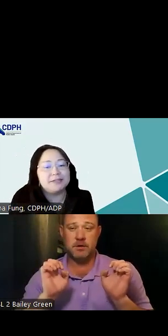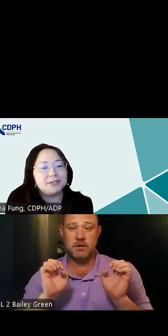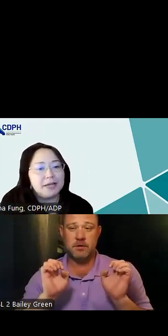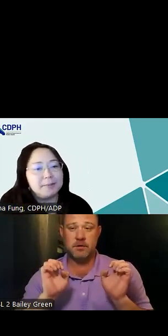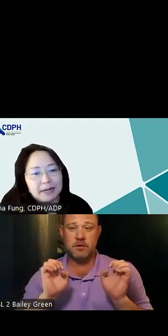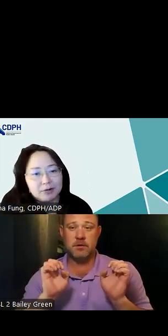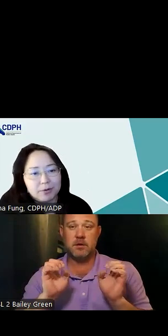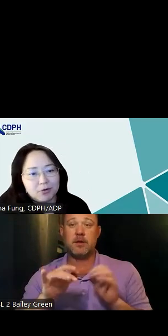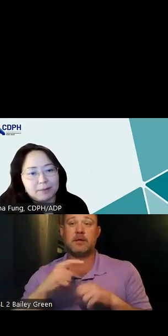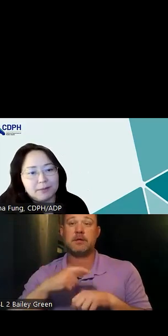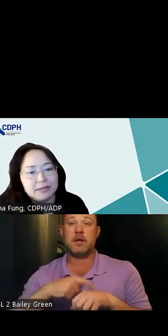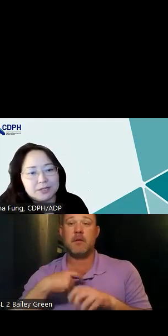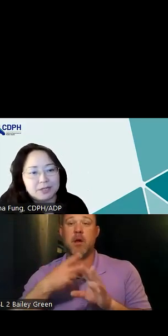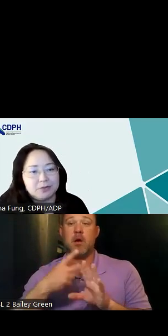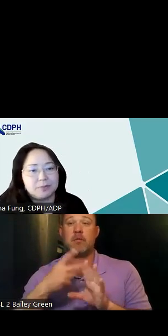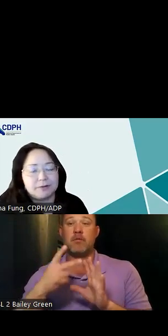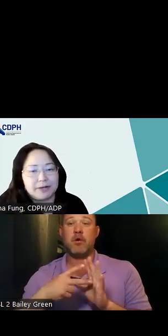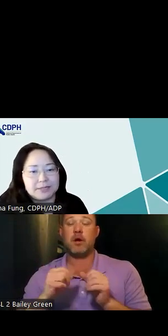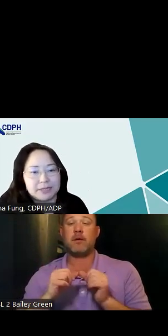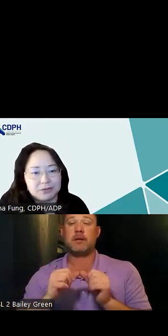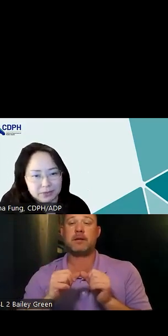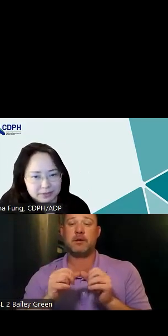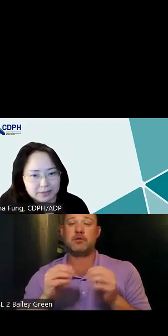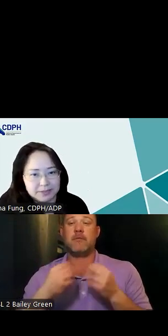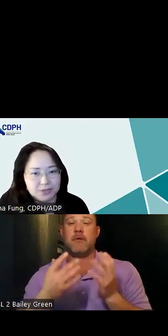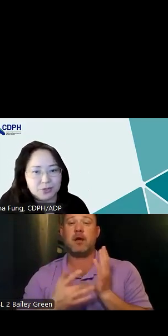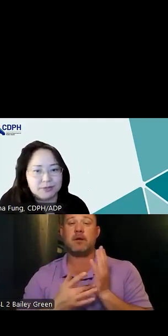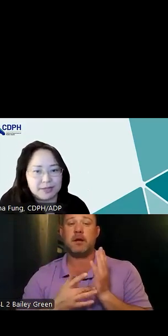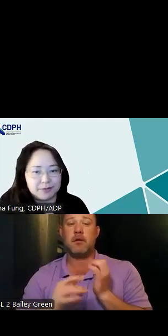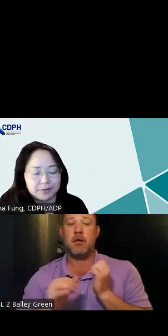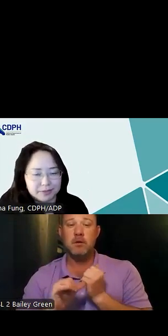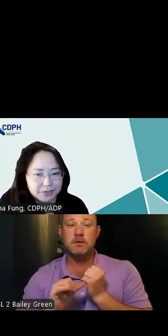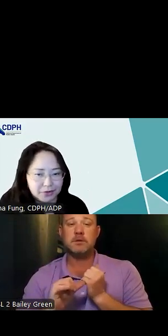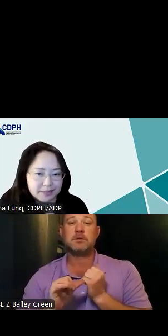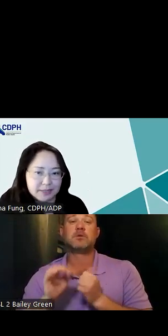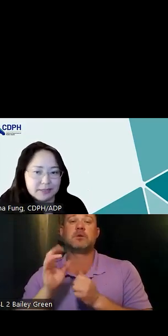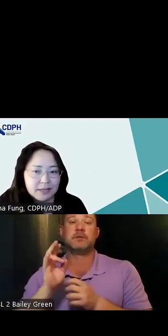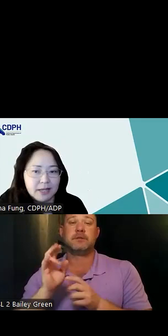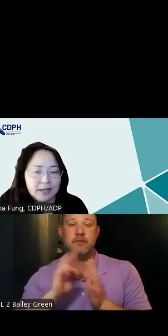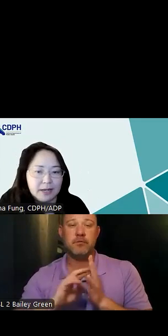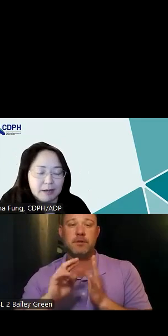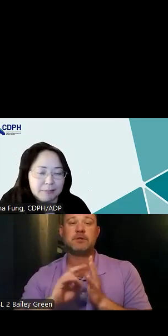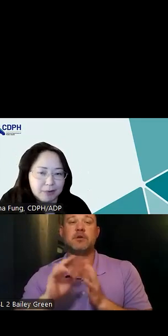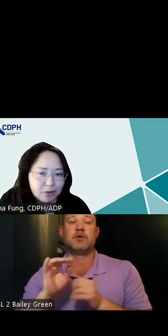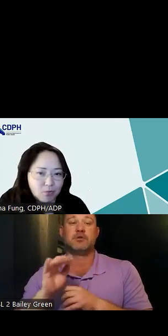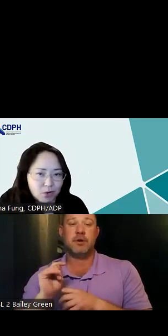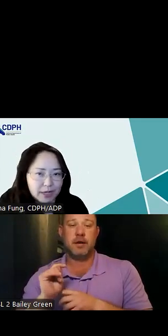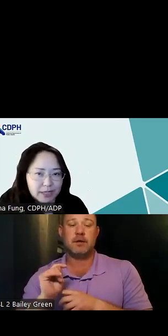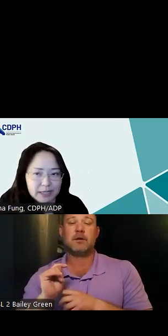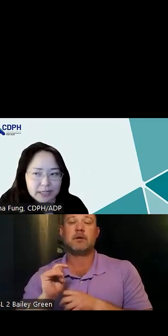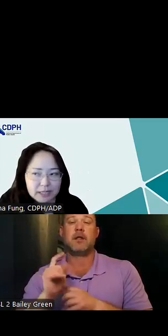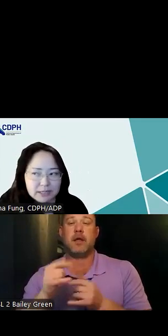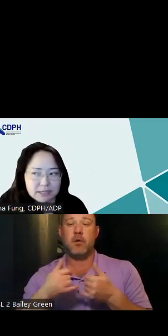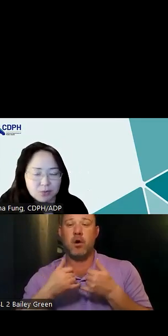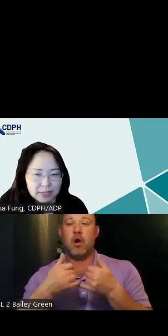and at this time, our program continues to provide technical assistance to the 7 research grantees. They were